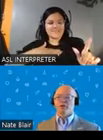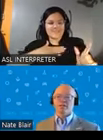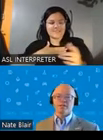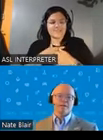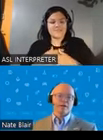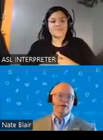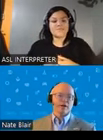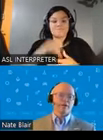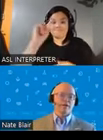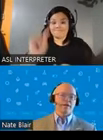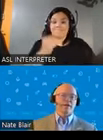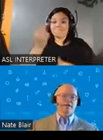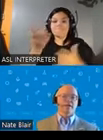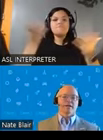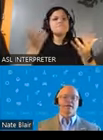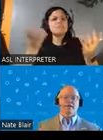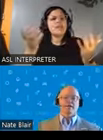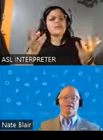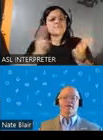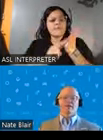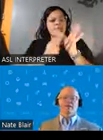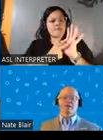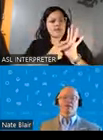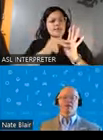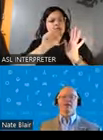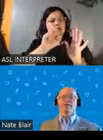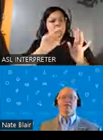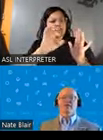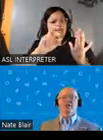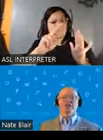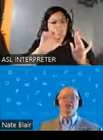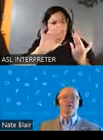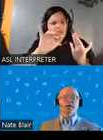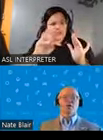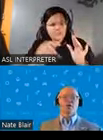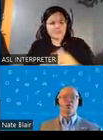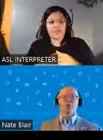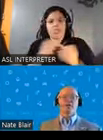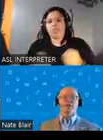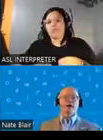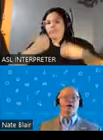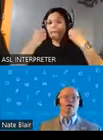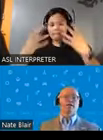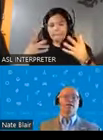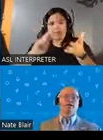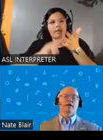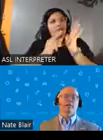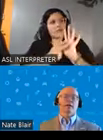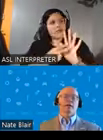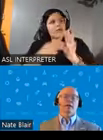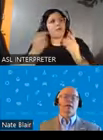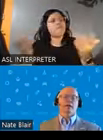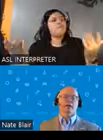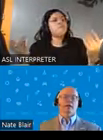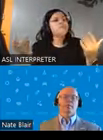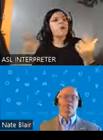First of all, what is a scenario? I think there are a lot of definitions. When we think about it, we